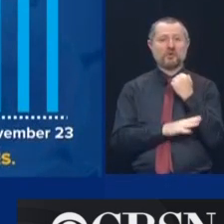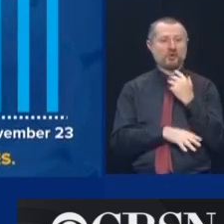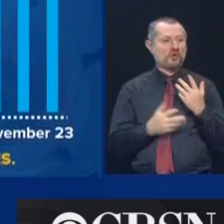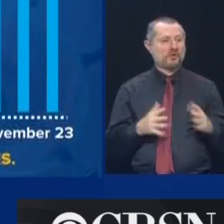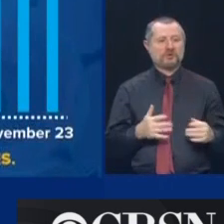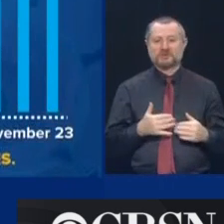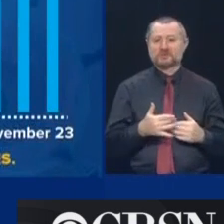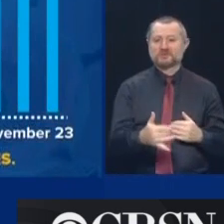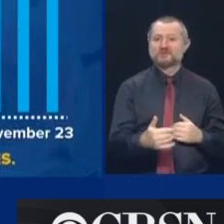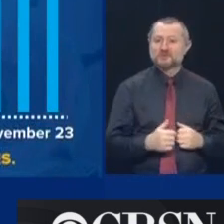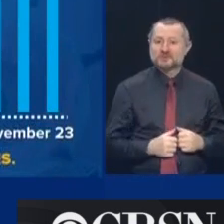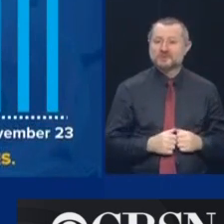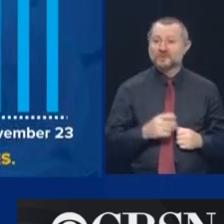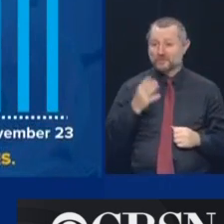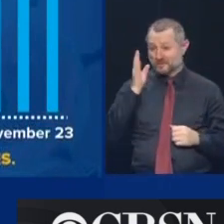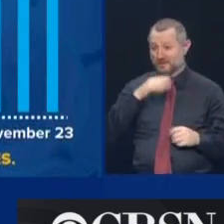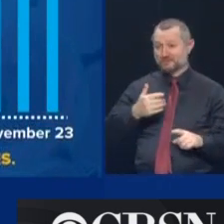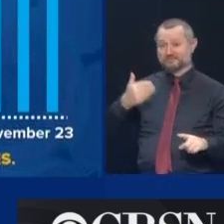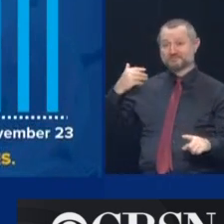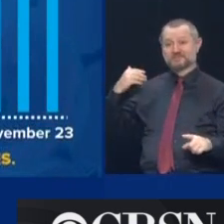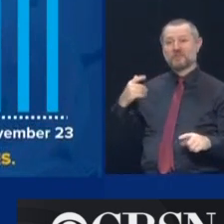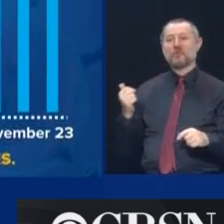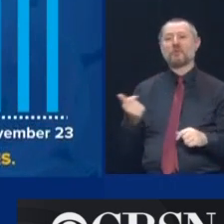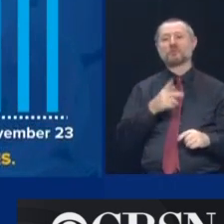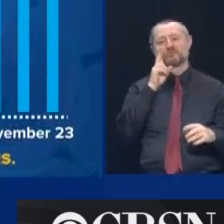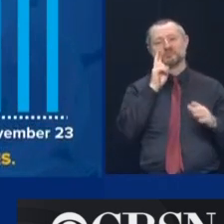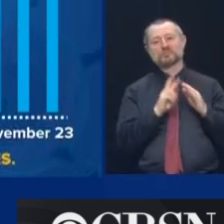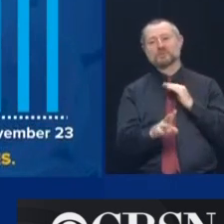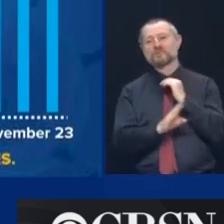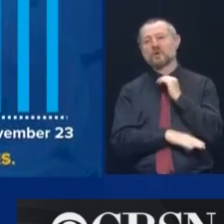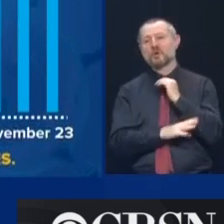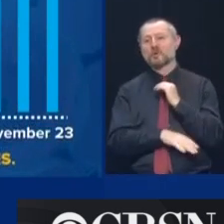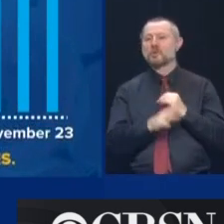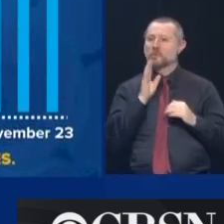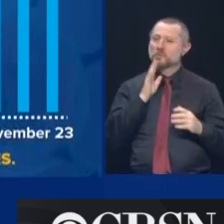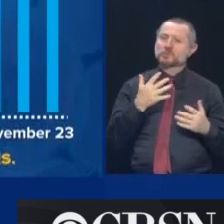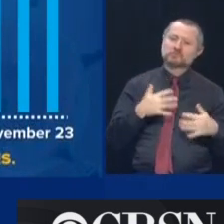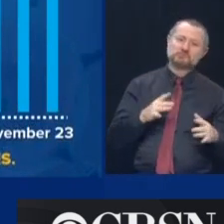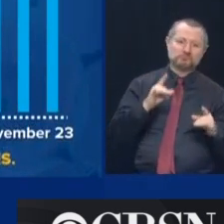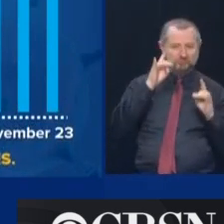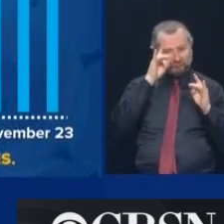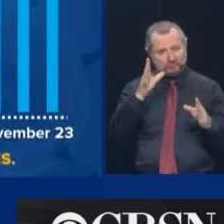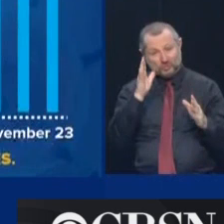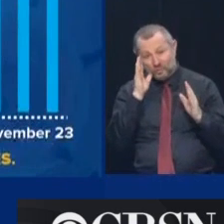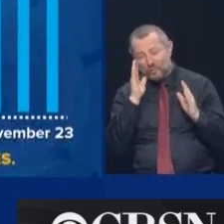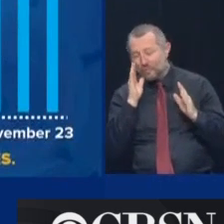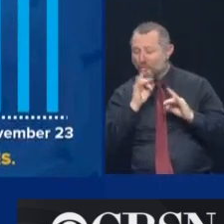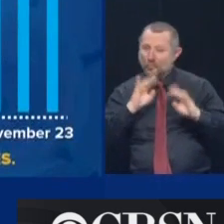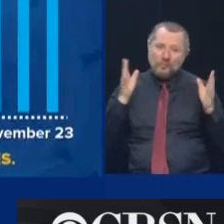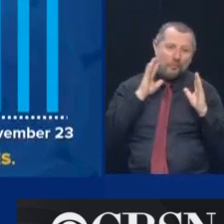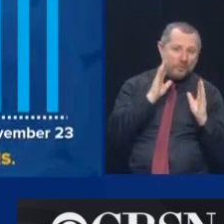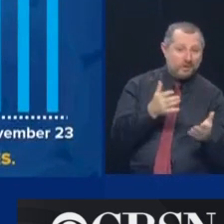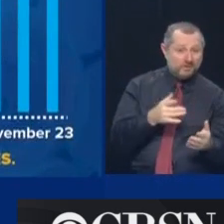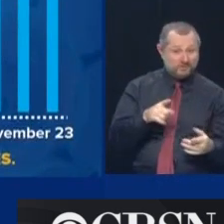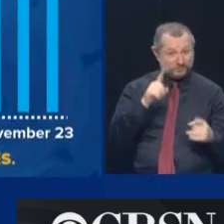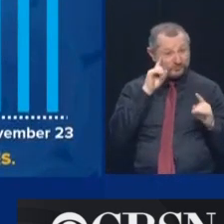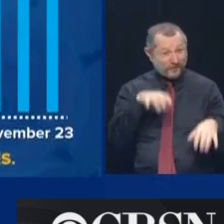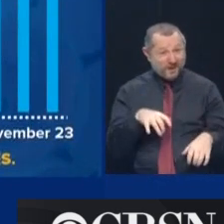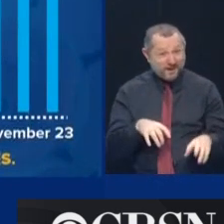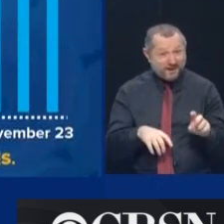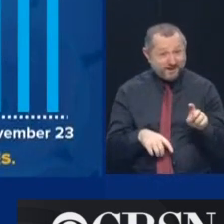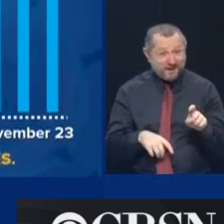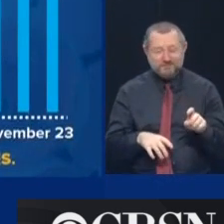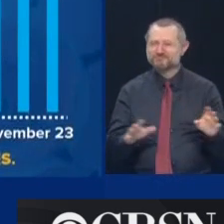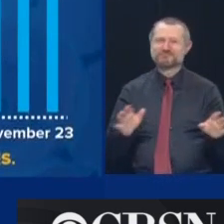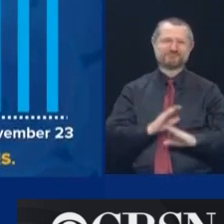every expert said this was going to happen. Oh, I'm shocked. Oh, I'm surprised. Oh, I can't believe it. Every expert said, come the